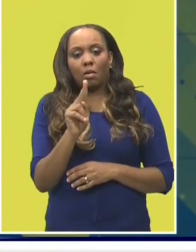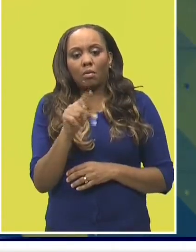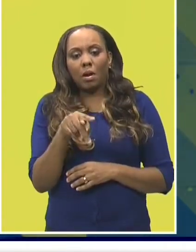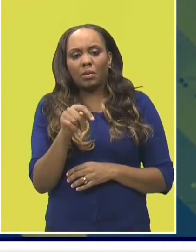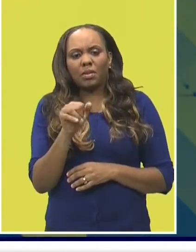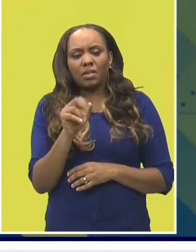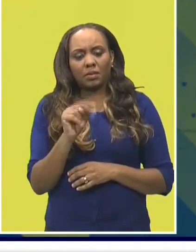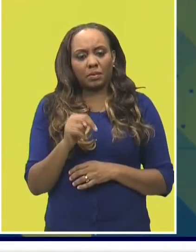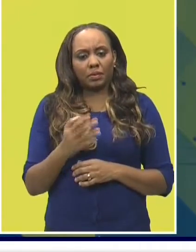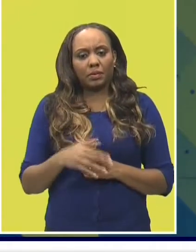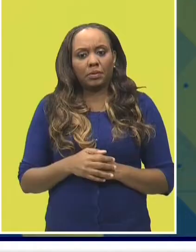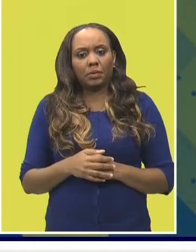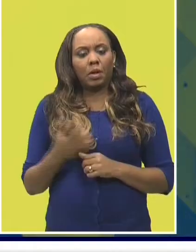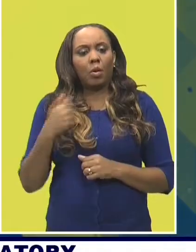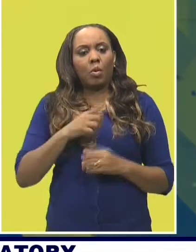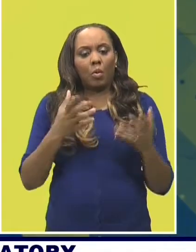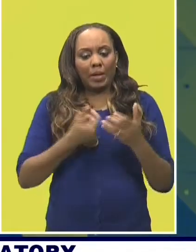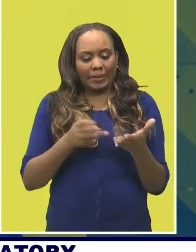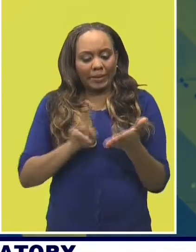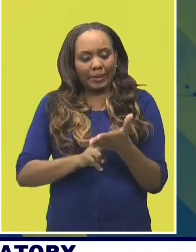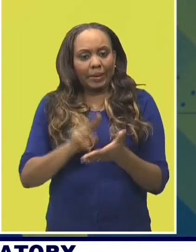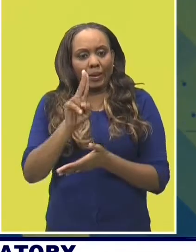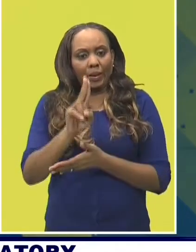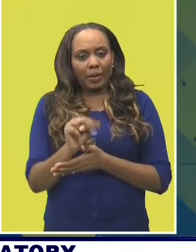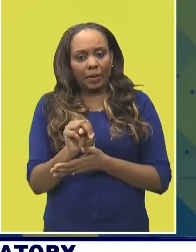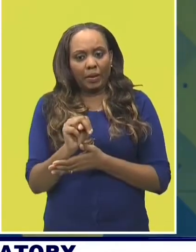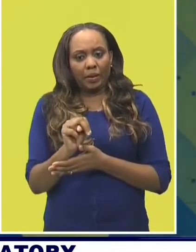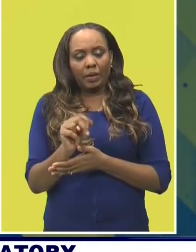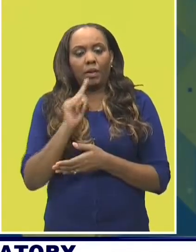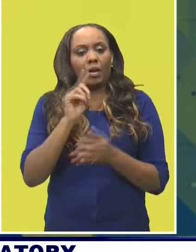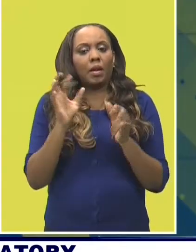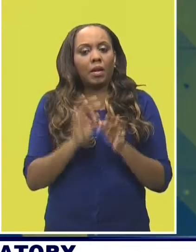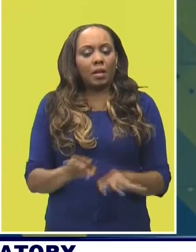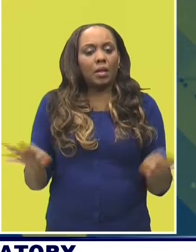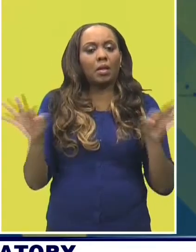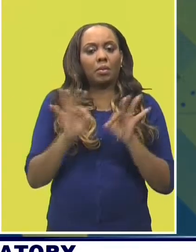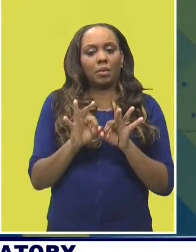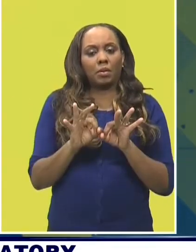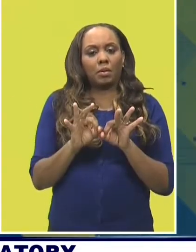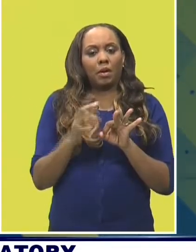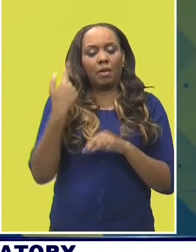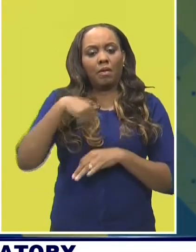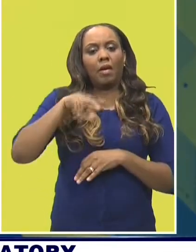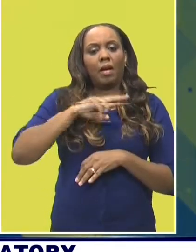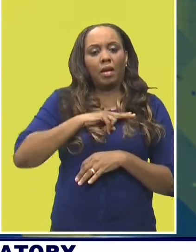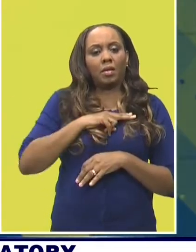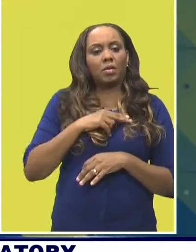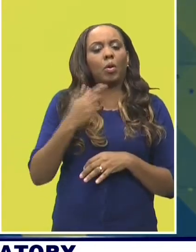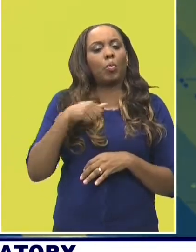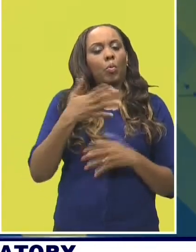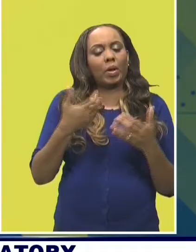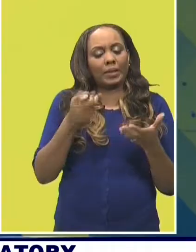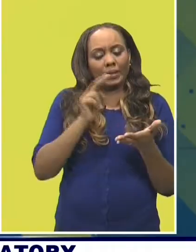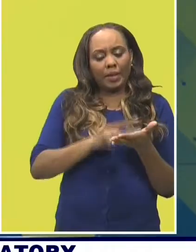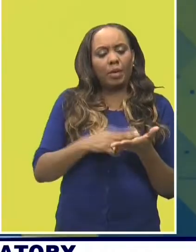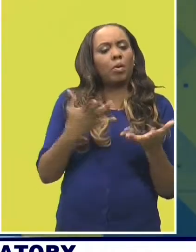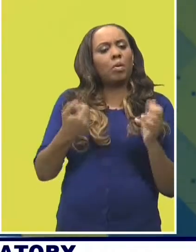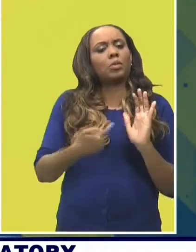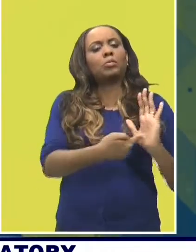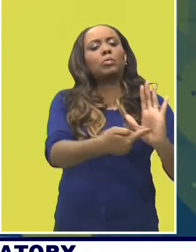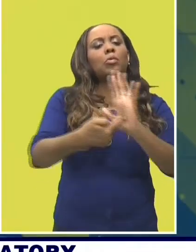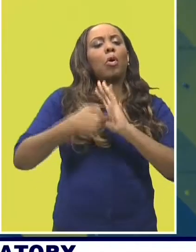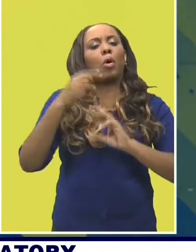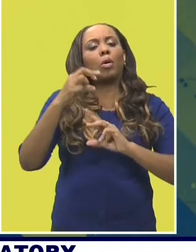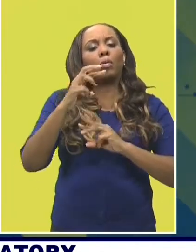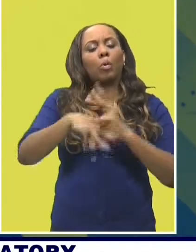treaty, and it is an important signal by Barbados to the rest of the world that we are prepared